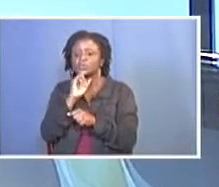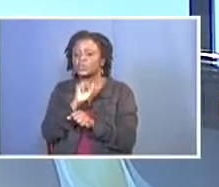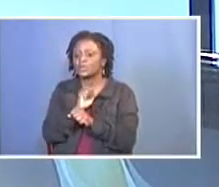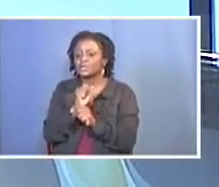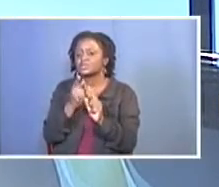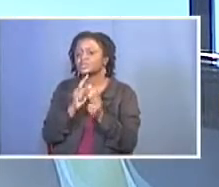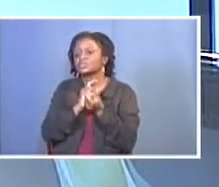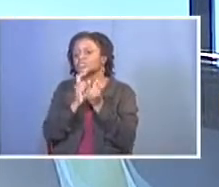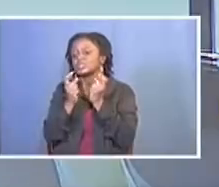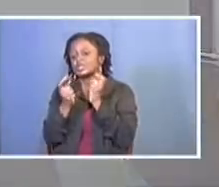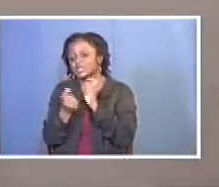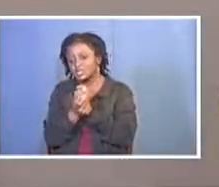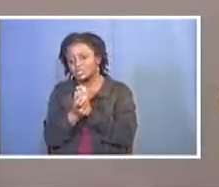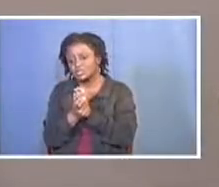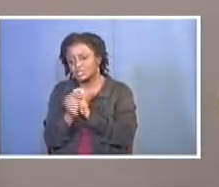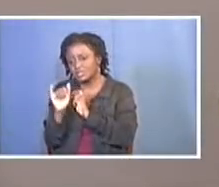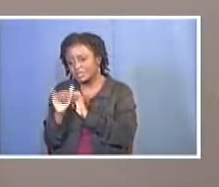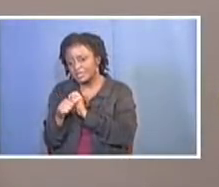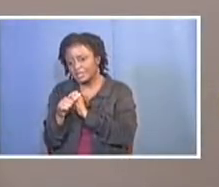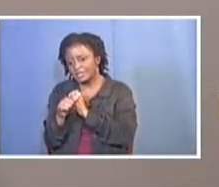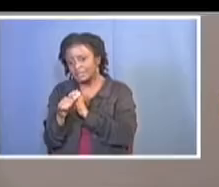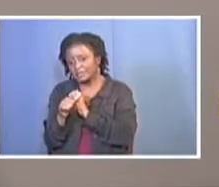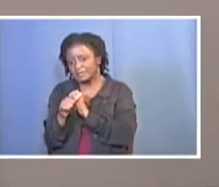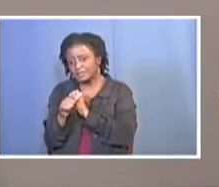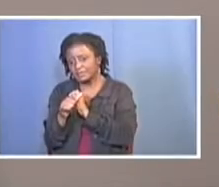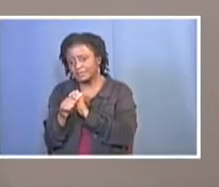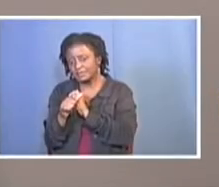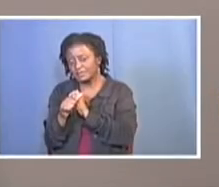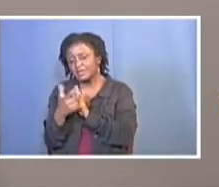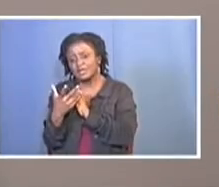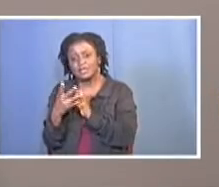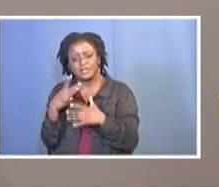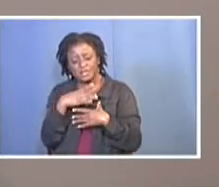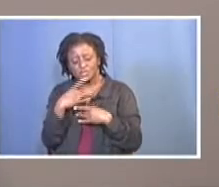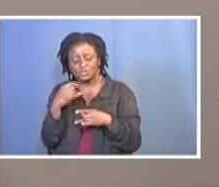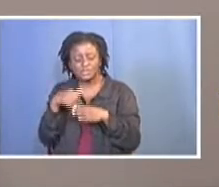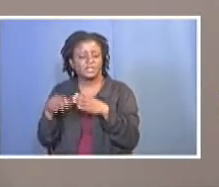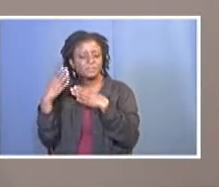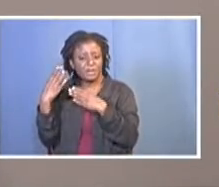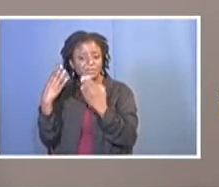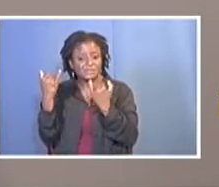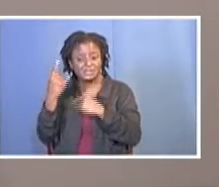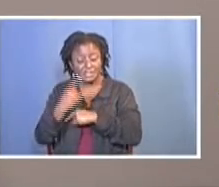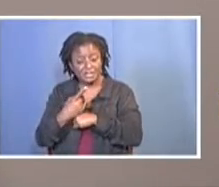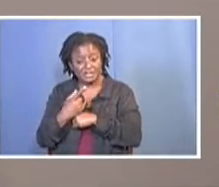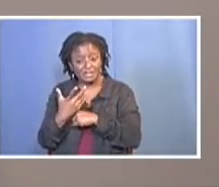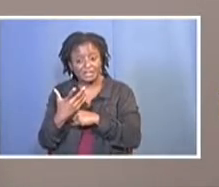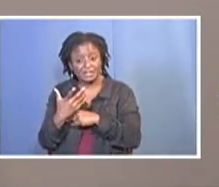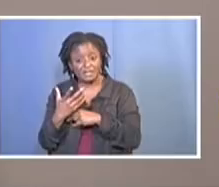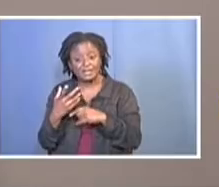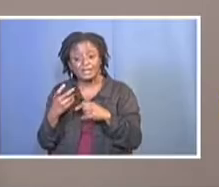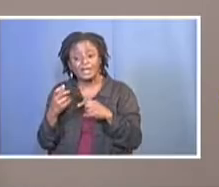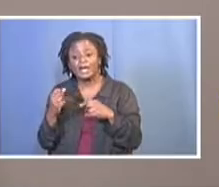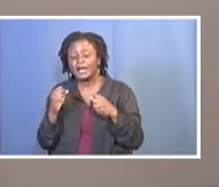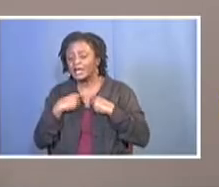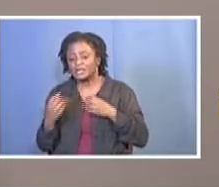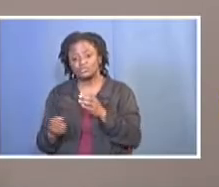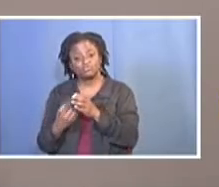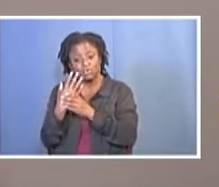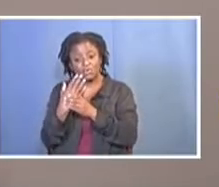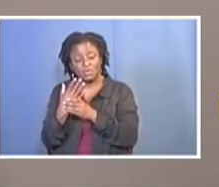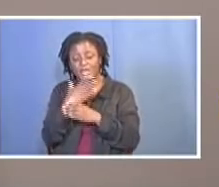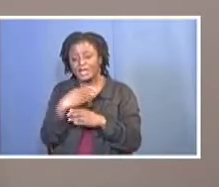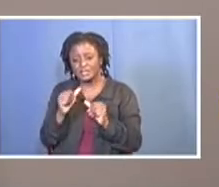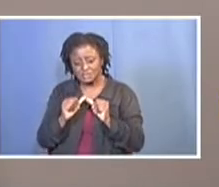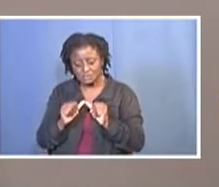change that. Really, the interest in the Bahamas today has really grown and continues to grow.